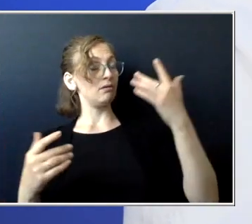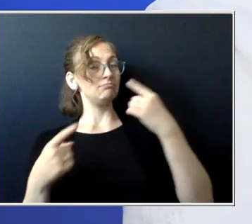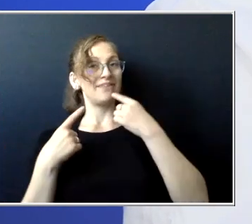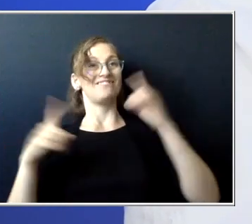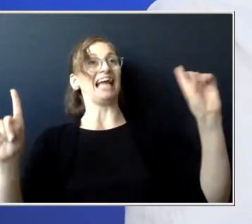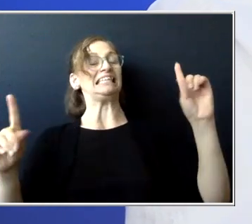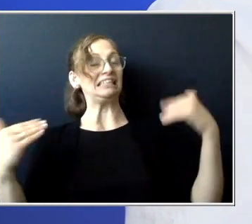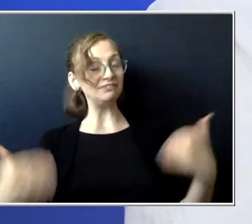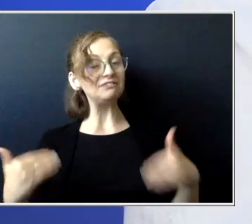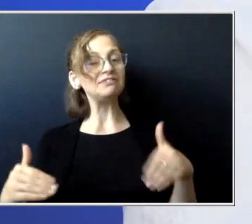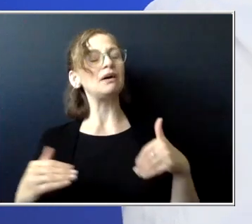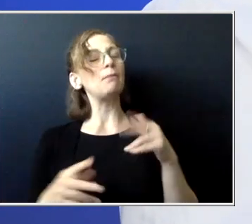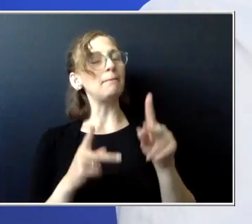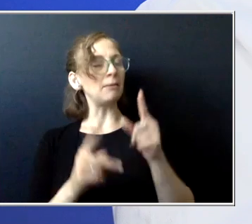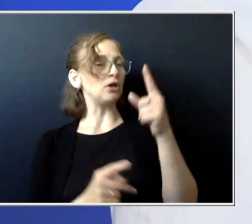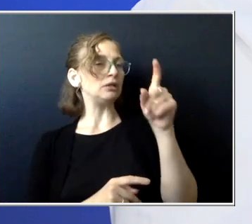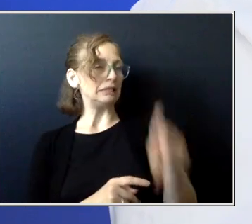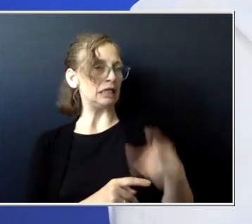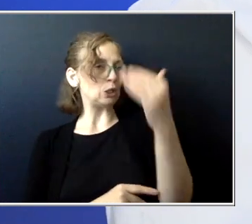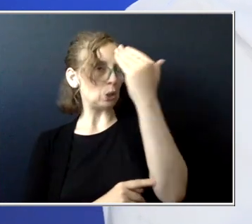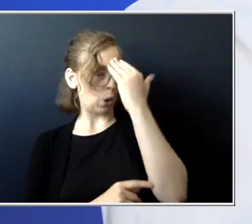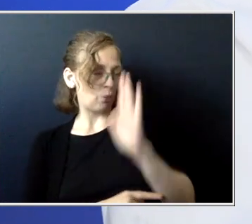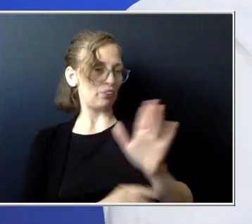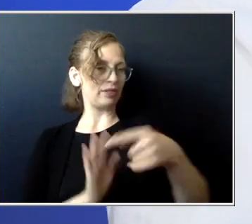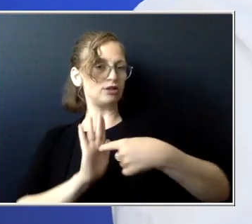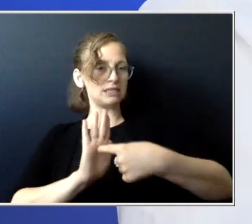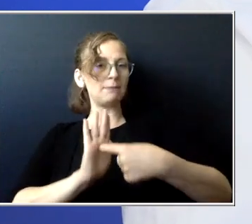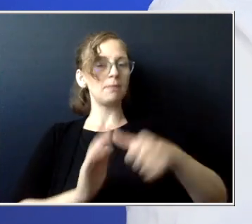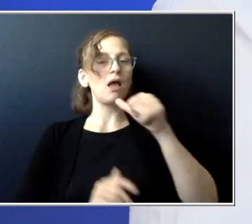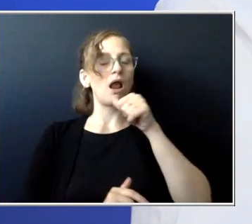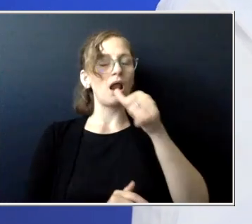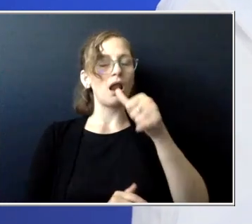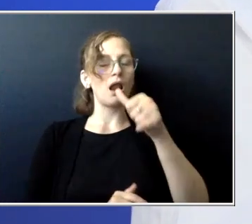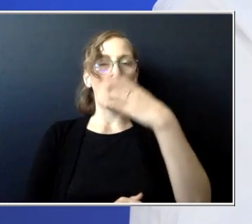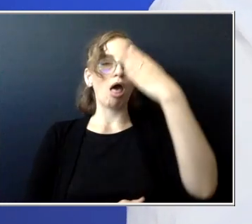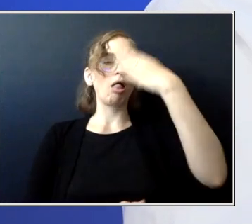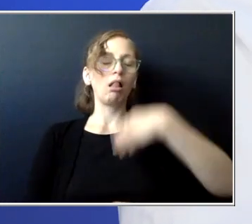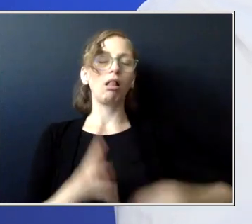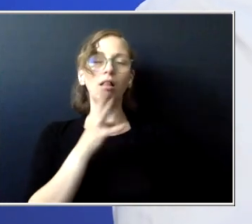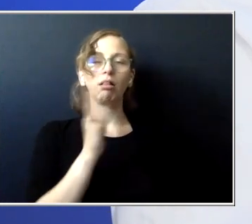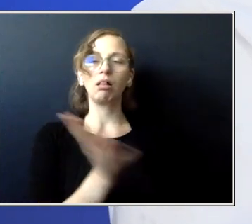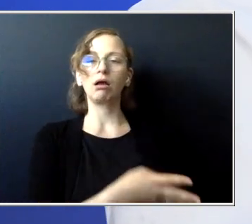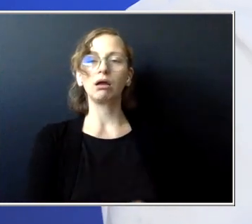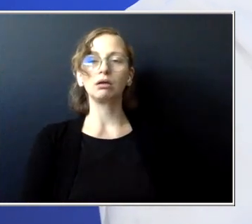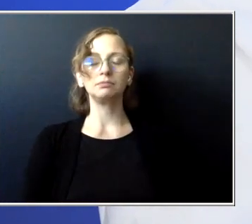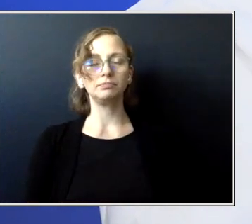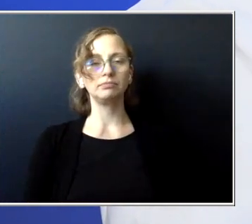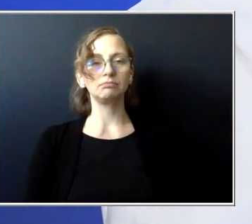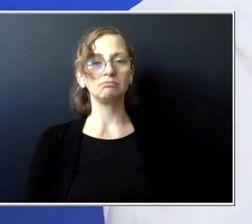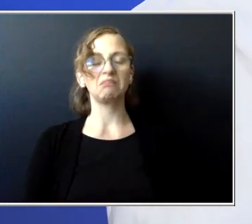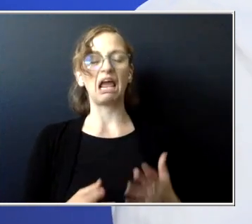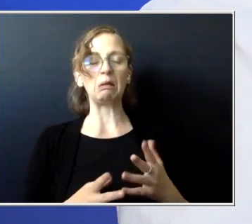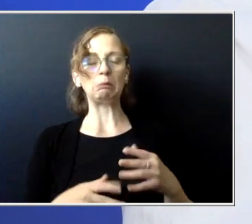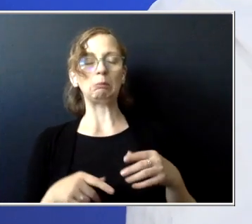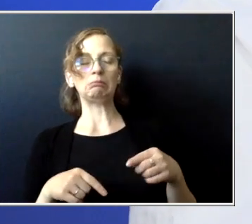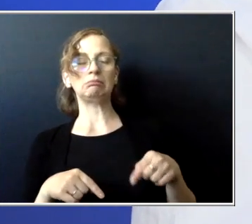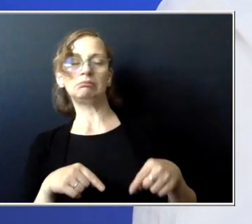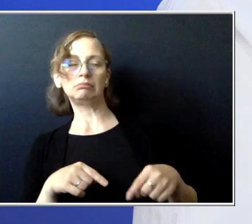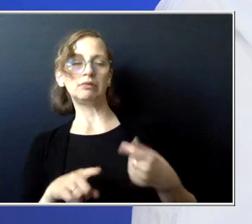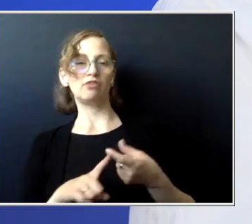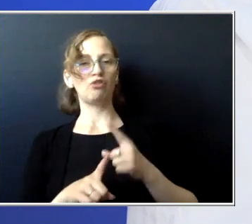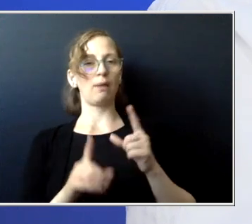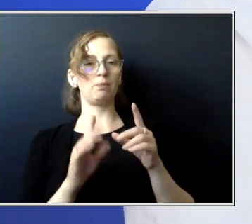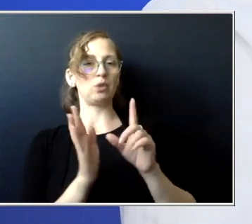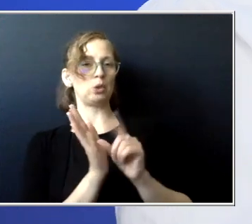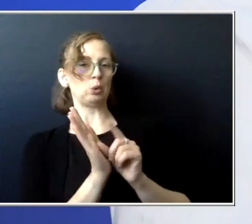not unduly scared by some of the press that's out there and some of the